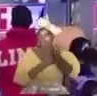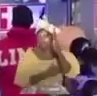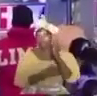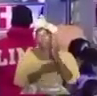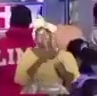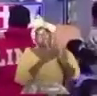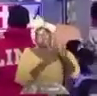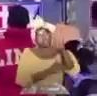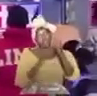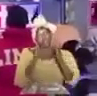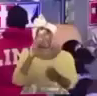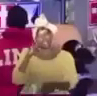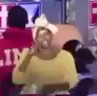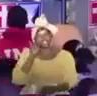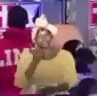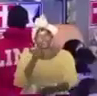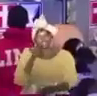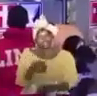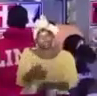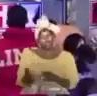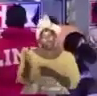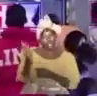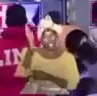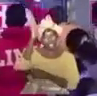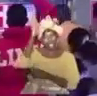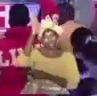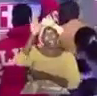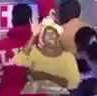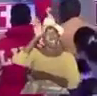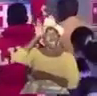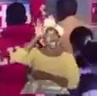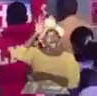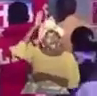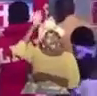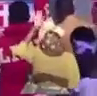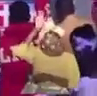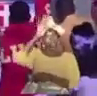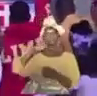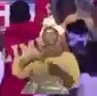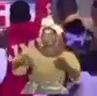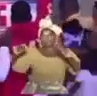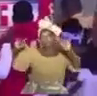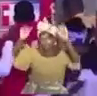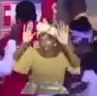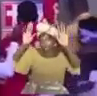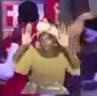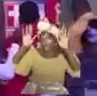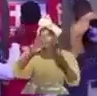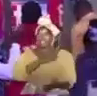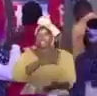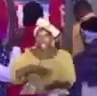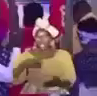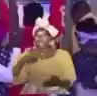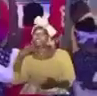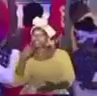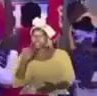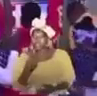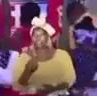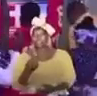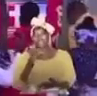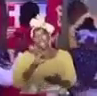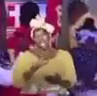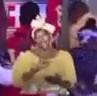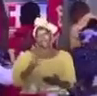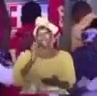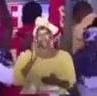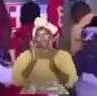I please request that you lift your right hand high above your head as a sign of surrender. And then please say this after me as